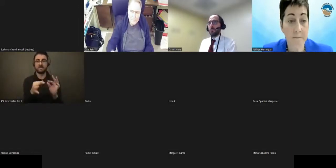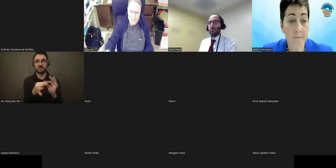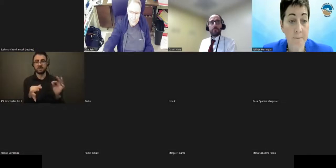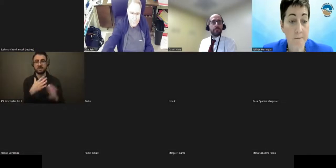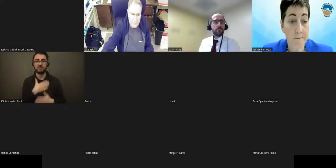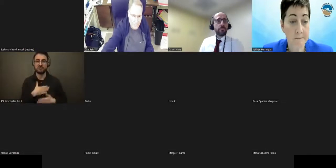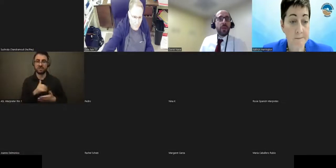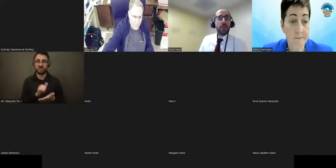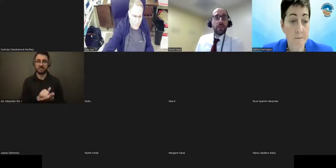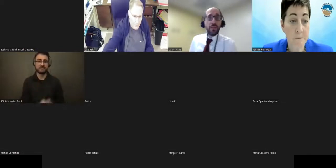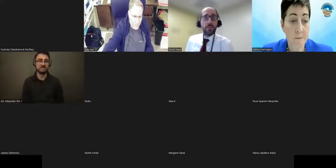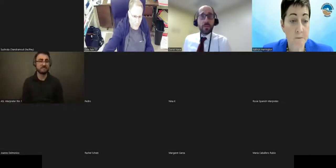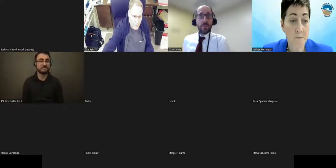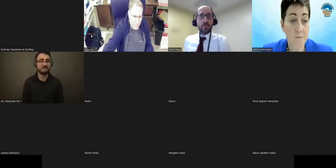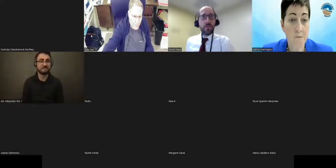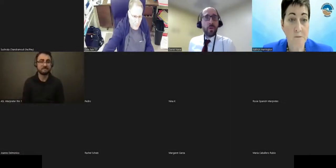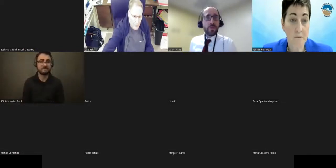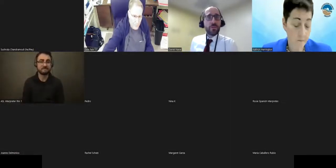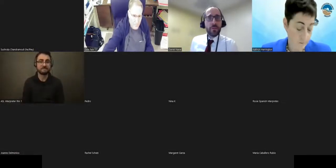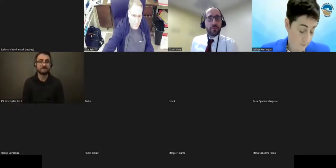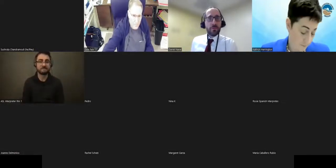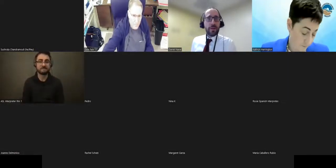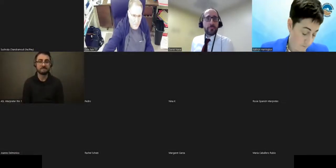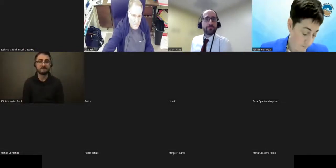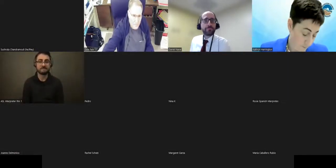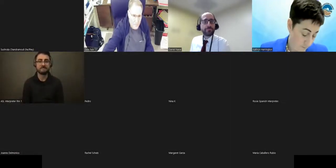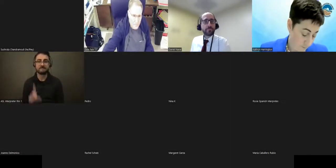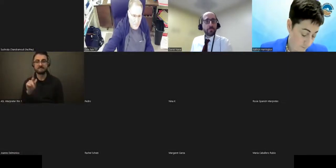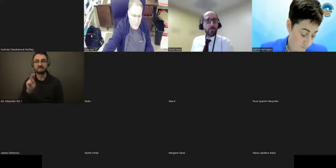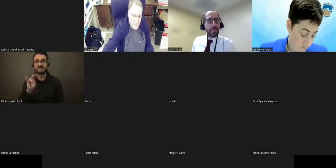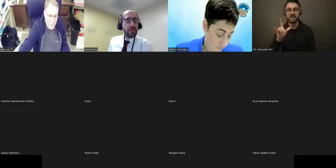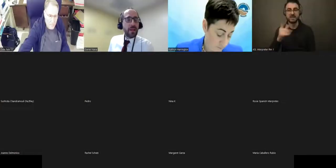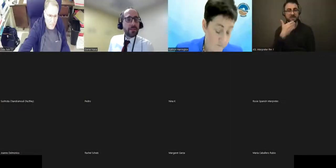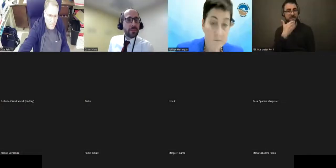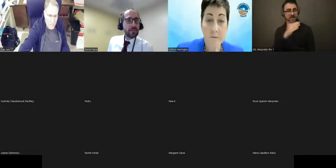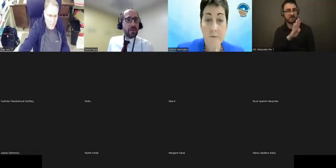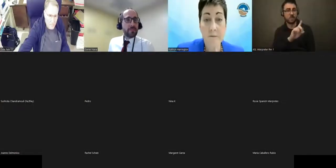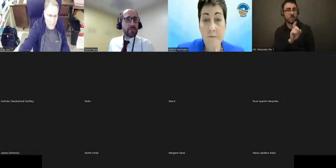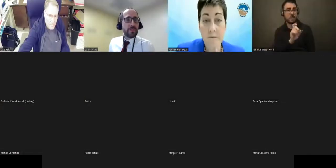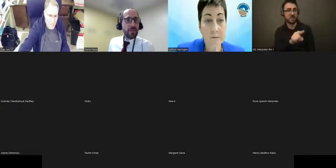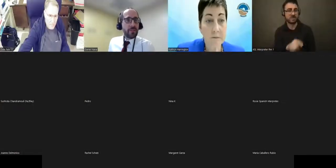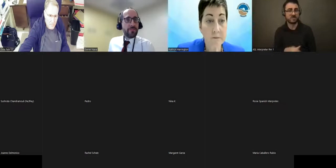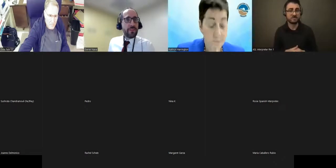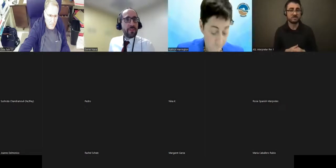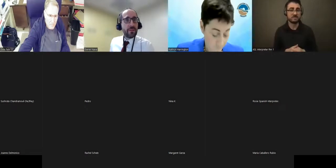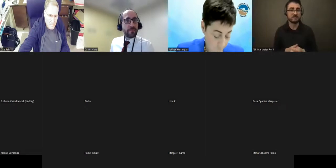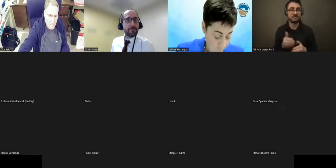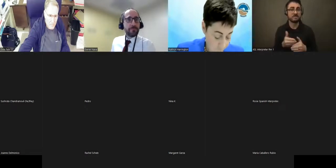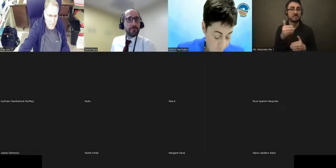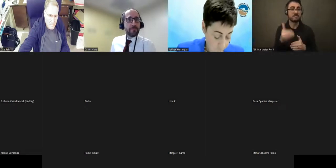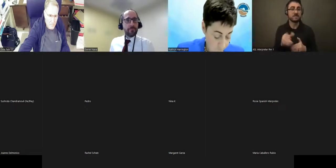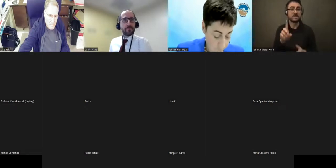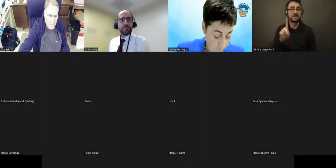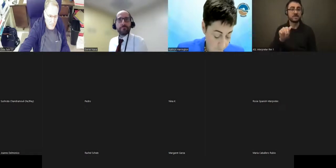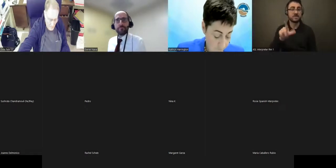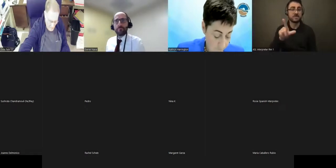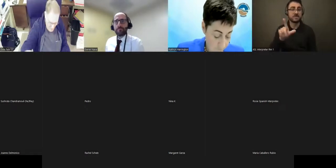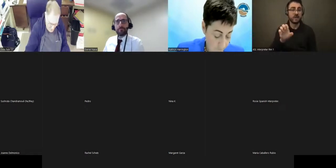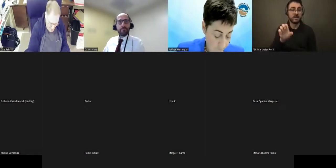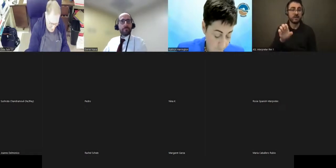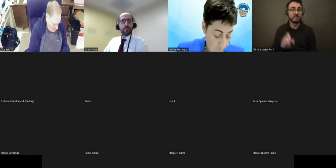it. Thank you so much for your question. That was great. Next is Mr. Dale Feek.